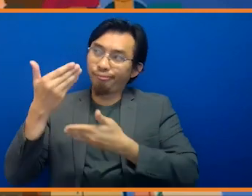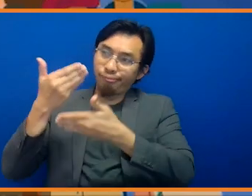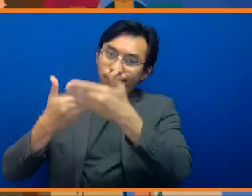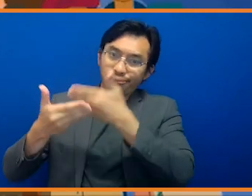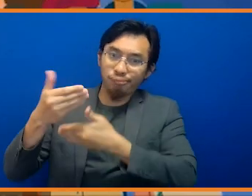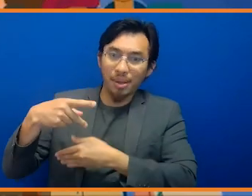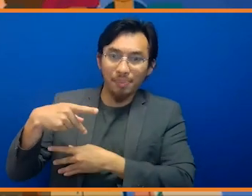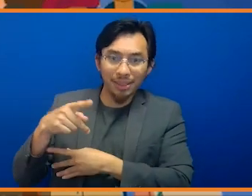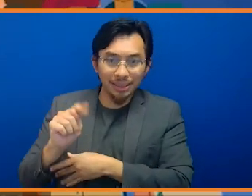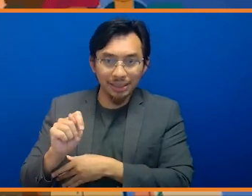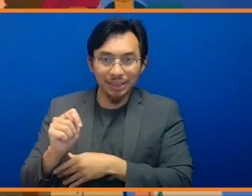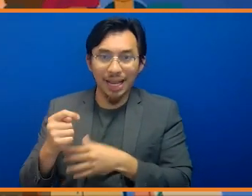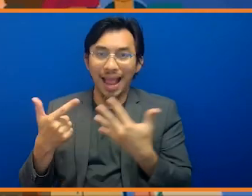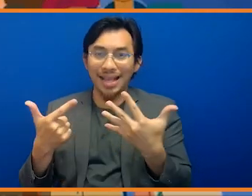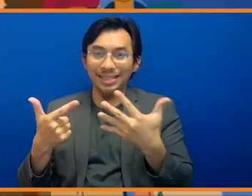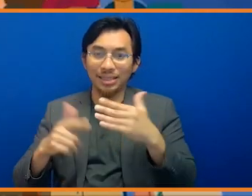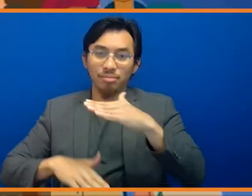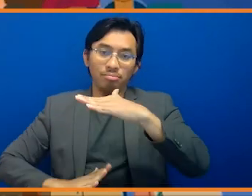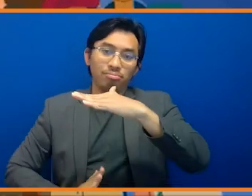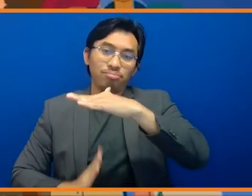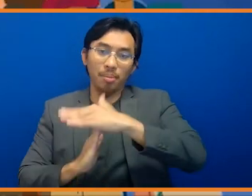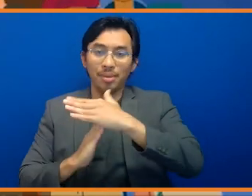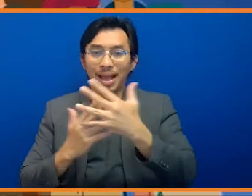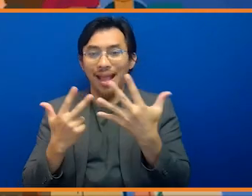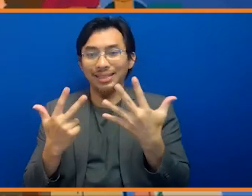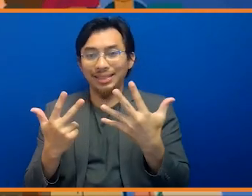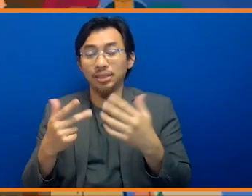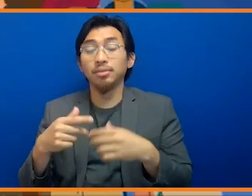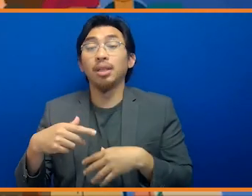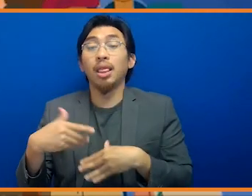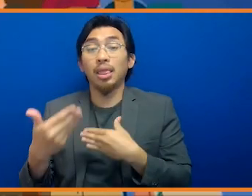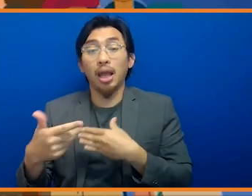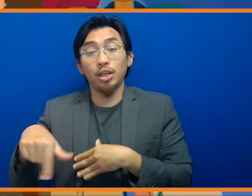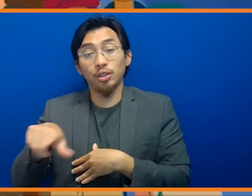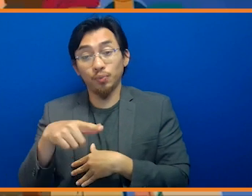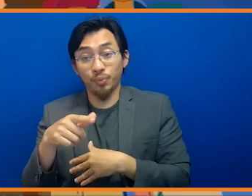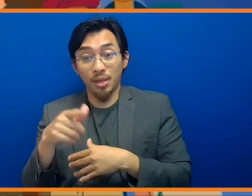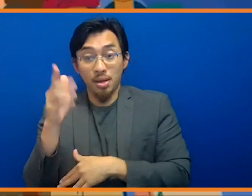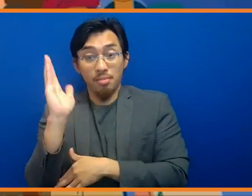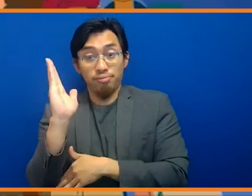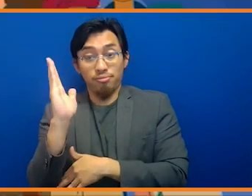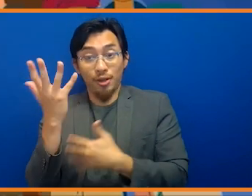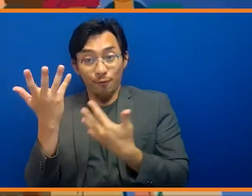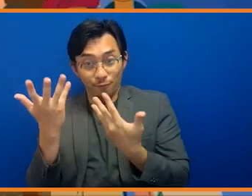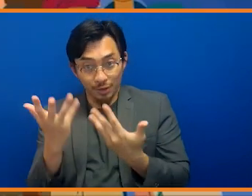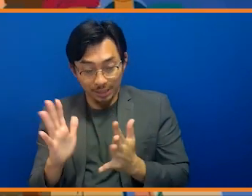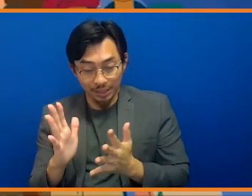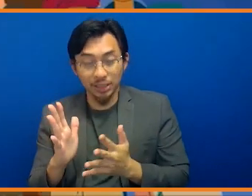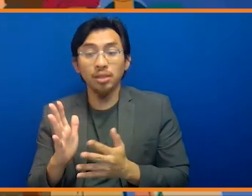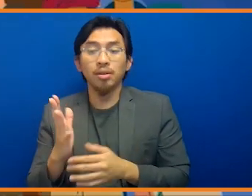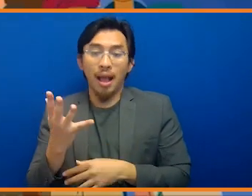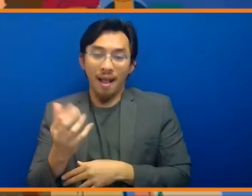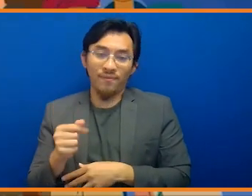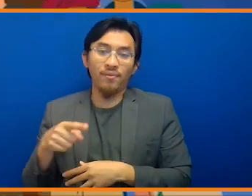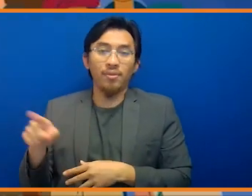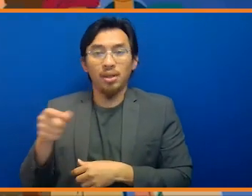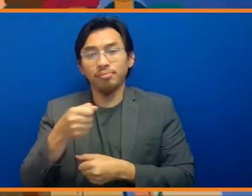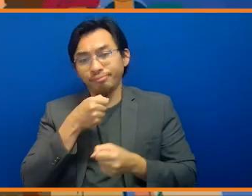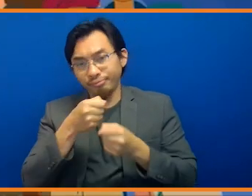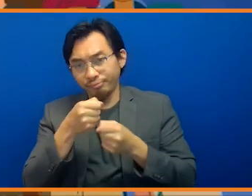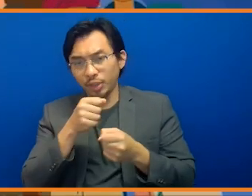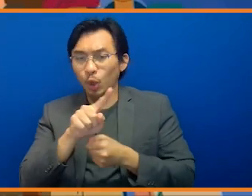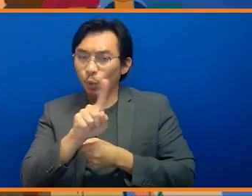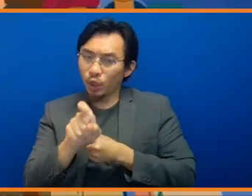8 slides. And then they will, after your presentation, there will be an interview, question and